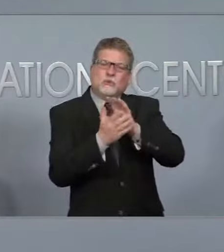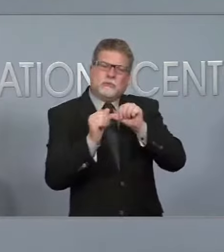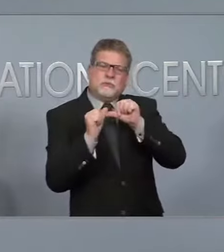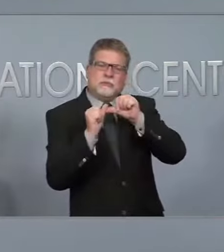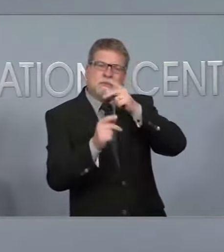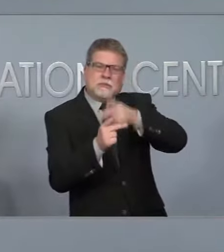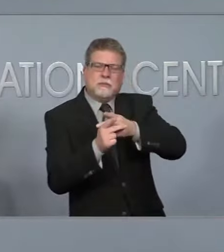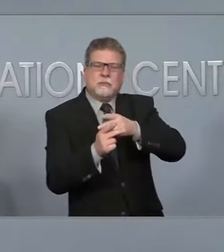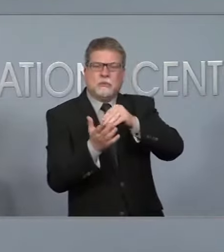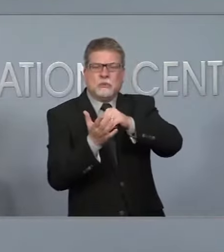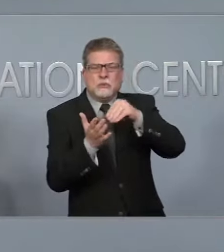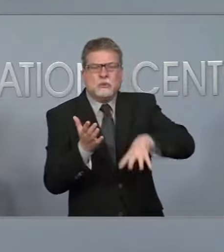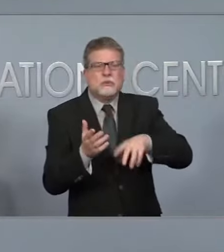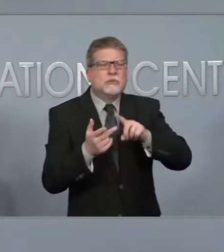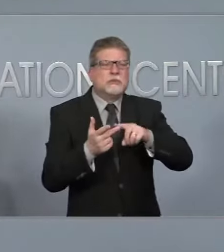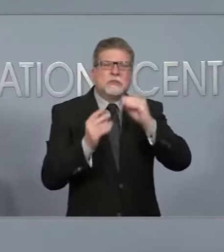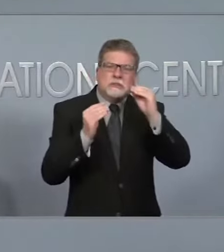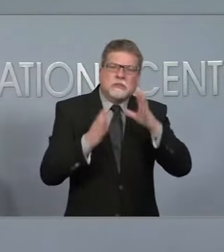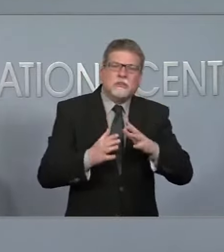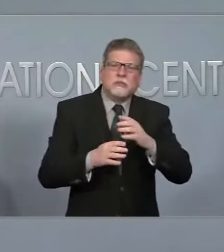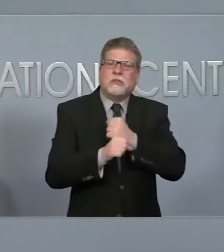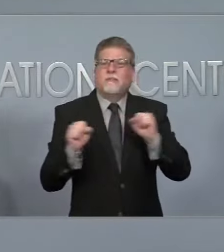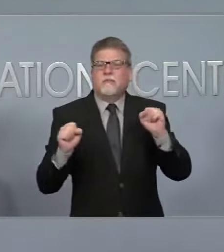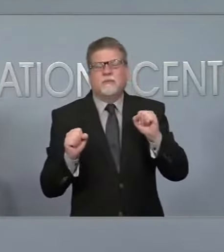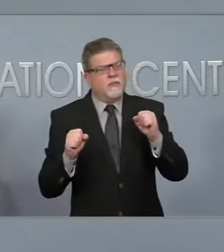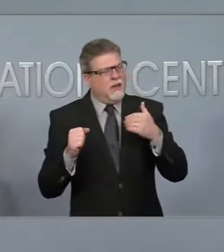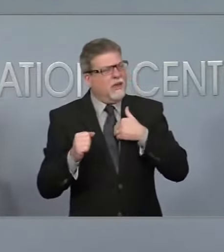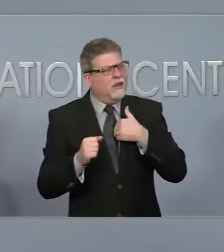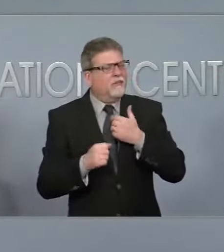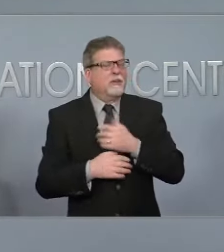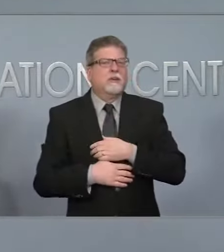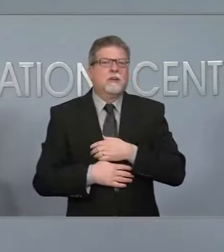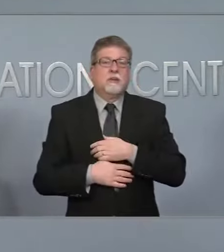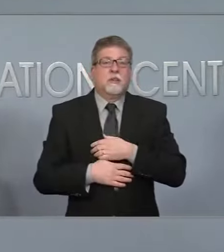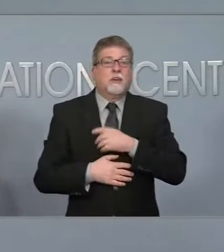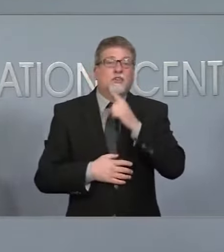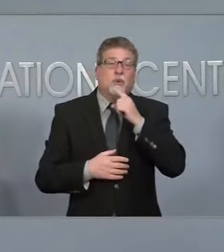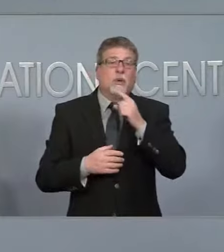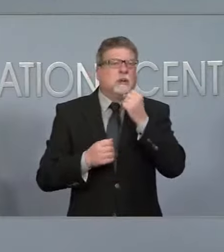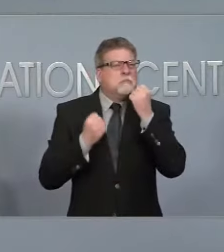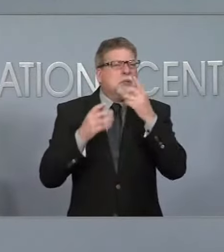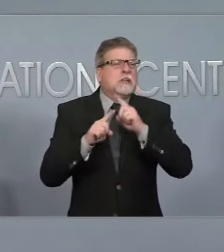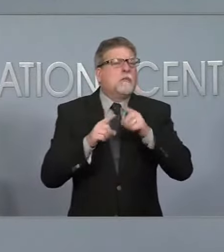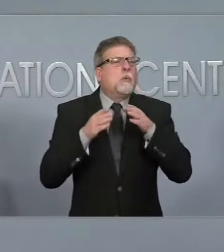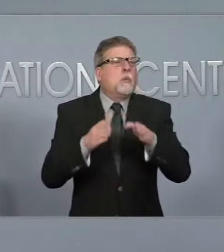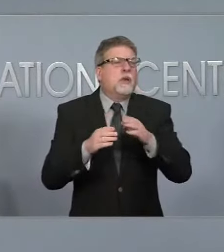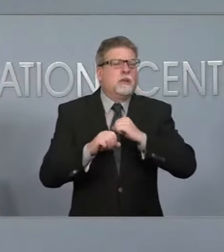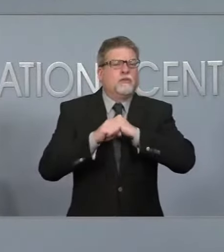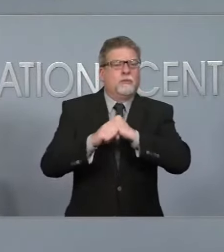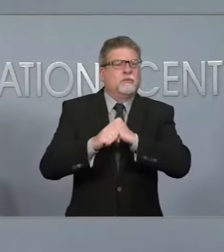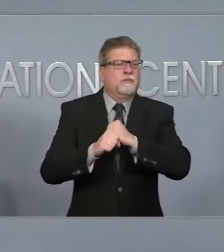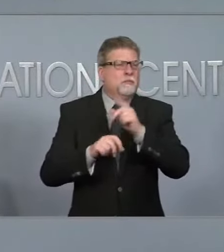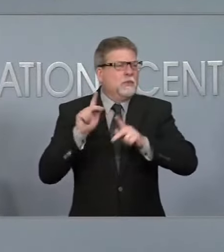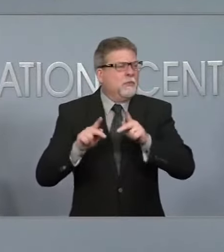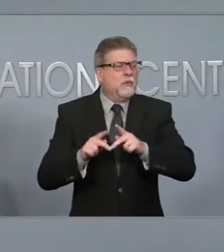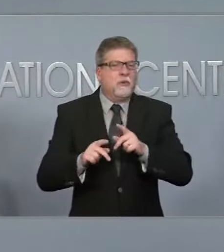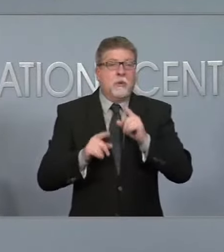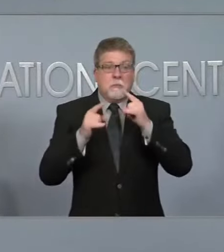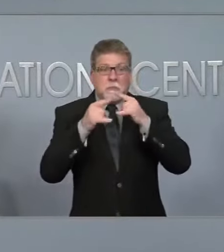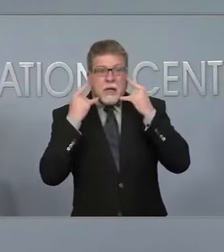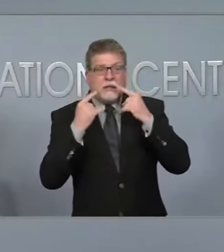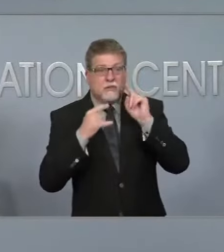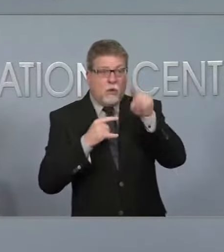keep teachers and students safe. So masks just one of those issues.